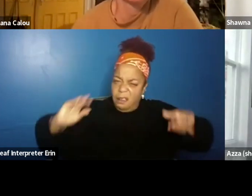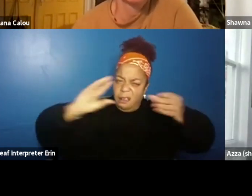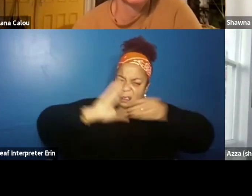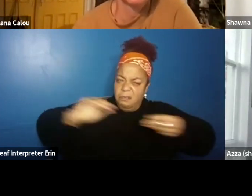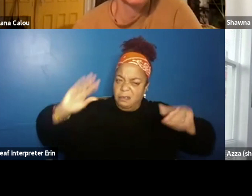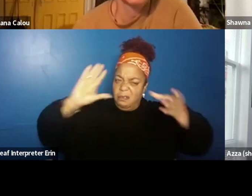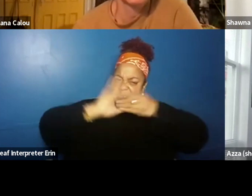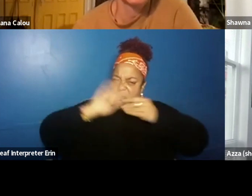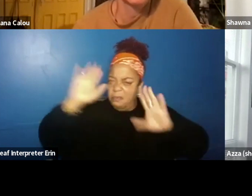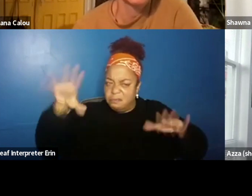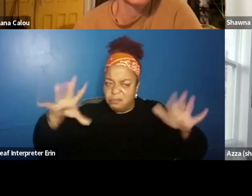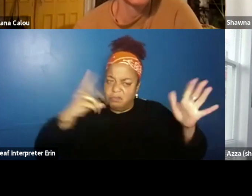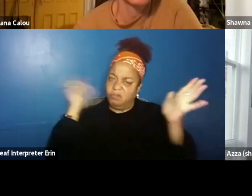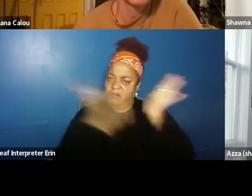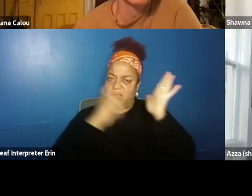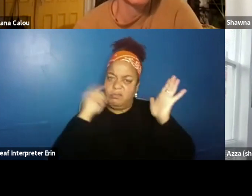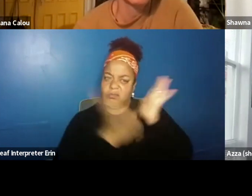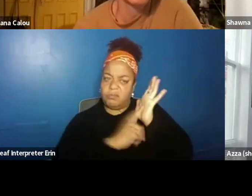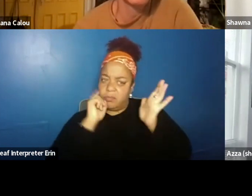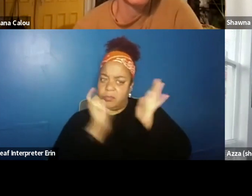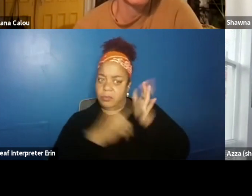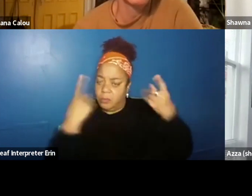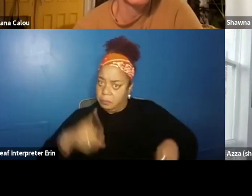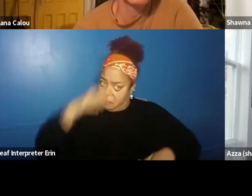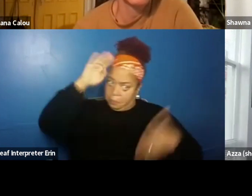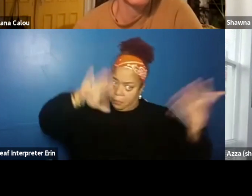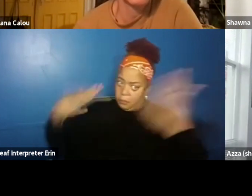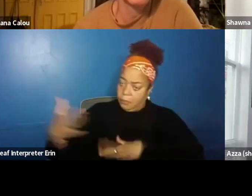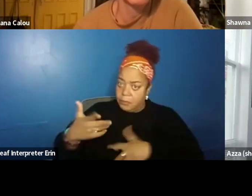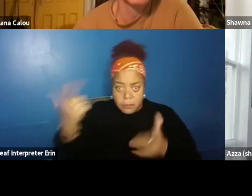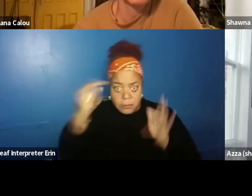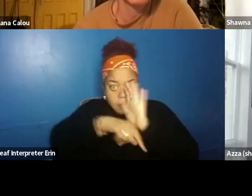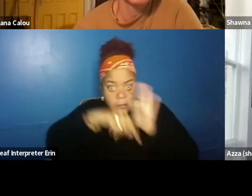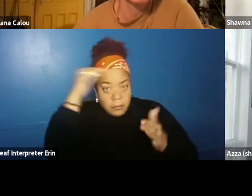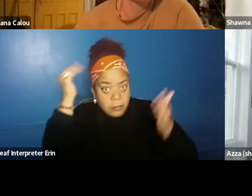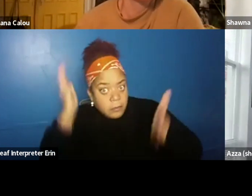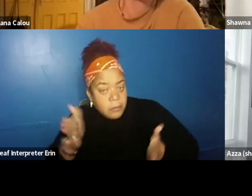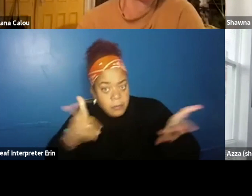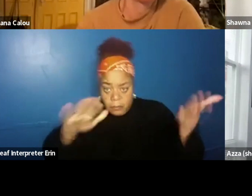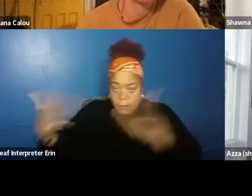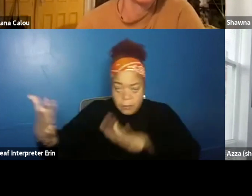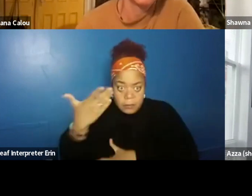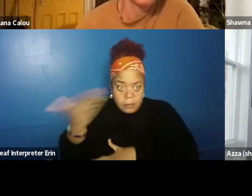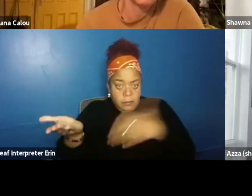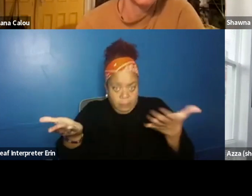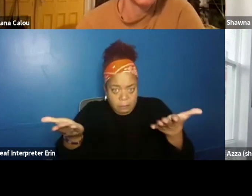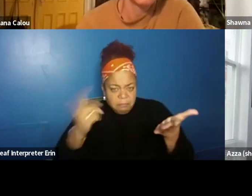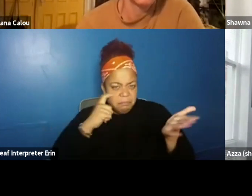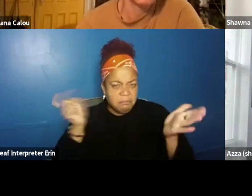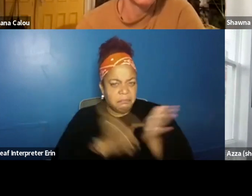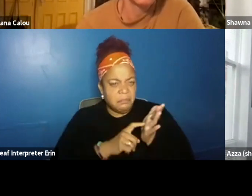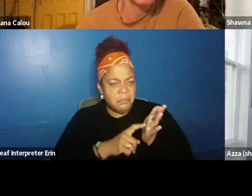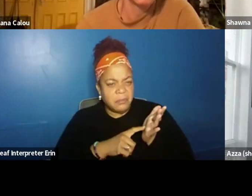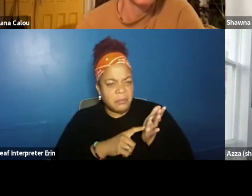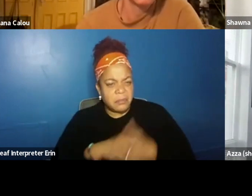acknowledgement of Black death and Black life that was distant. A few weeks after, we had also the death of DeAndre